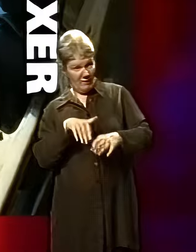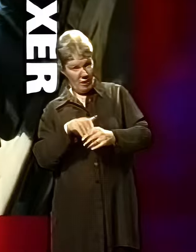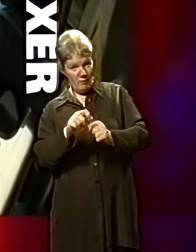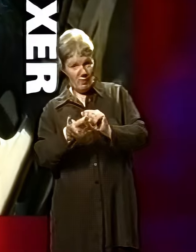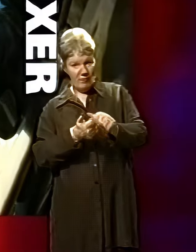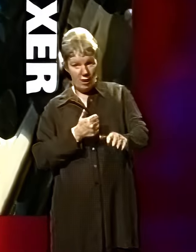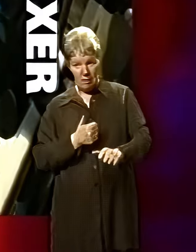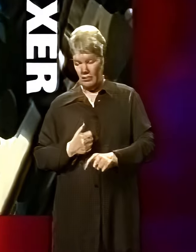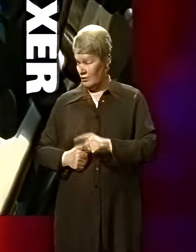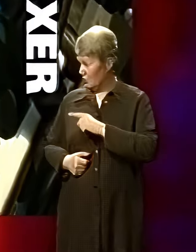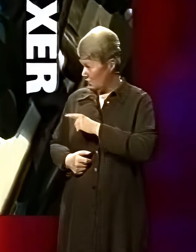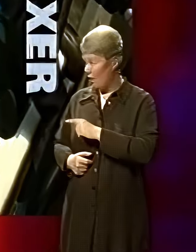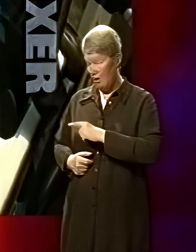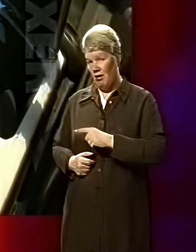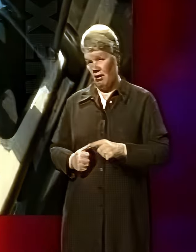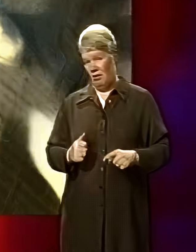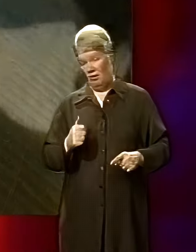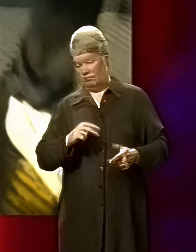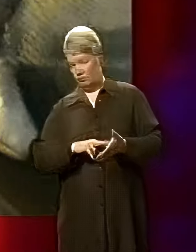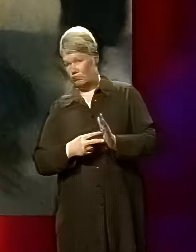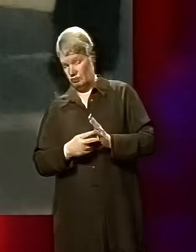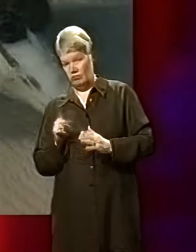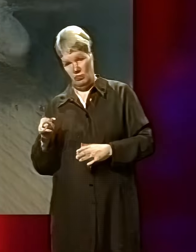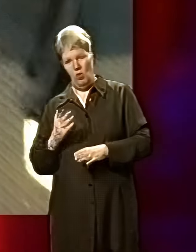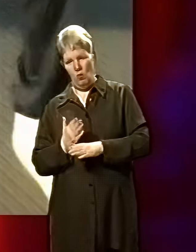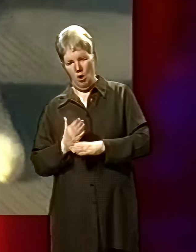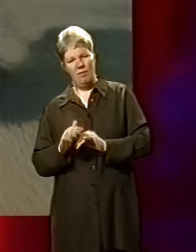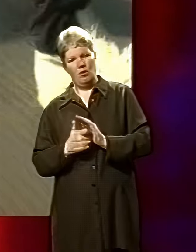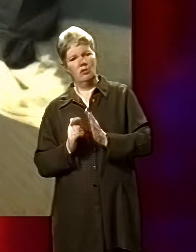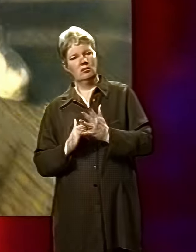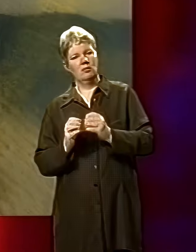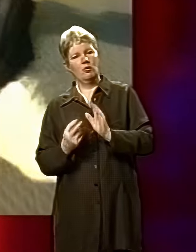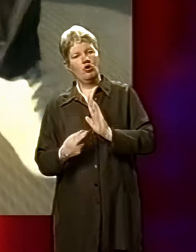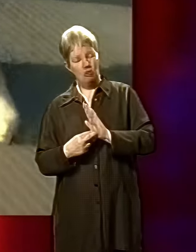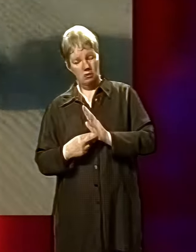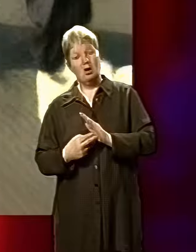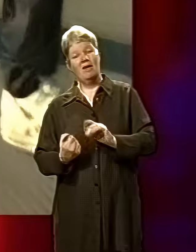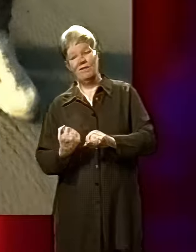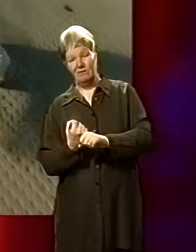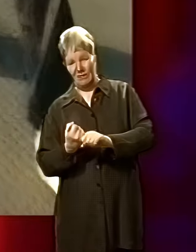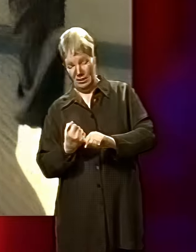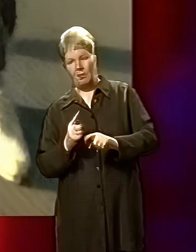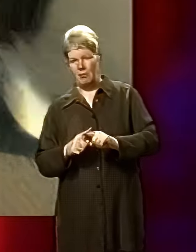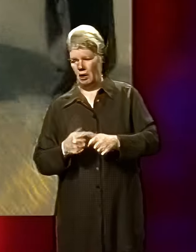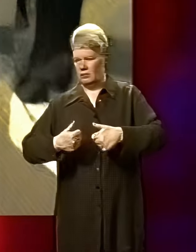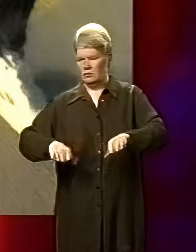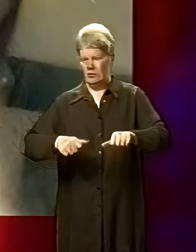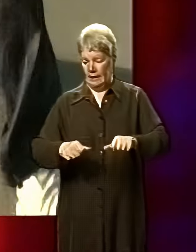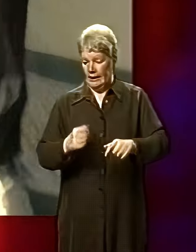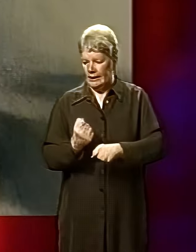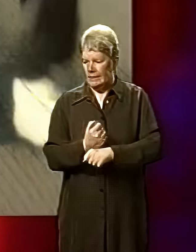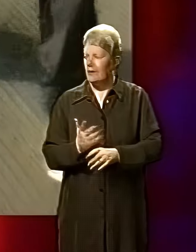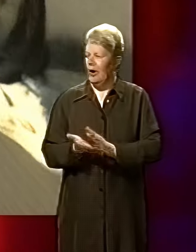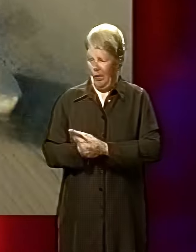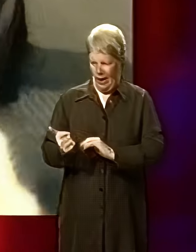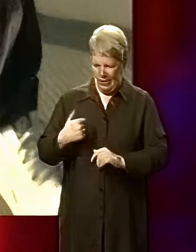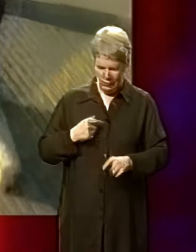The fixer. He also worked as a Dolphin subcontractor, not only fitting, but fixing the botched